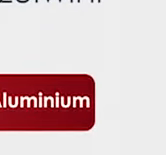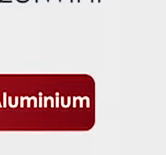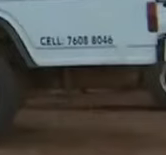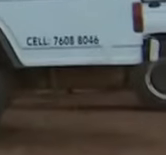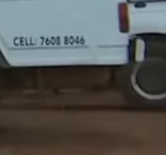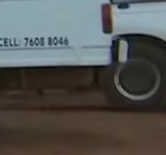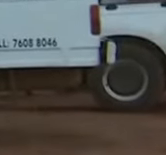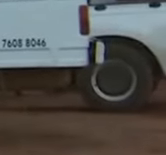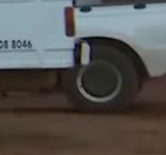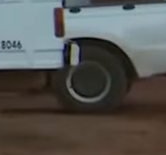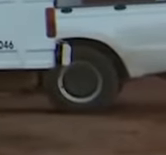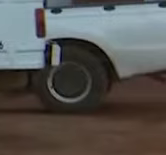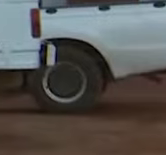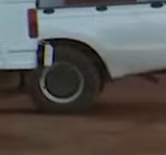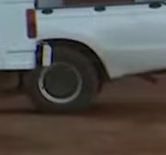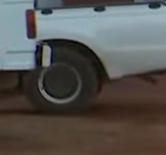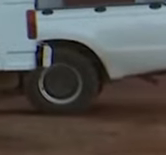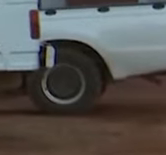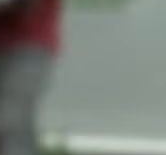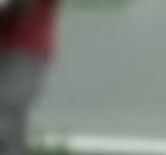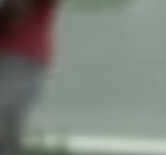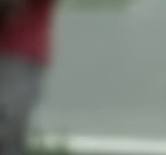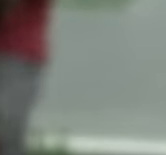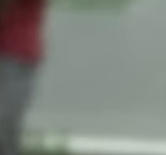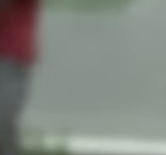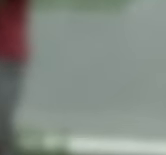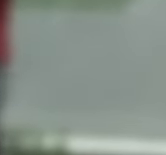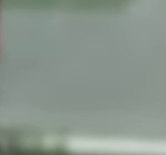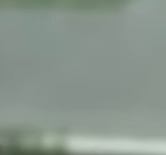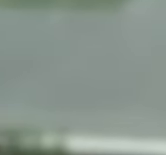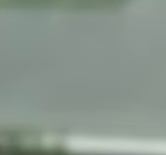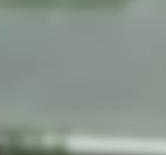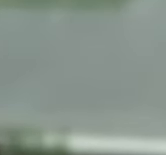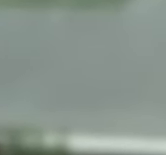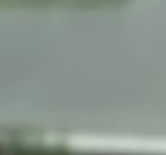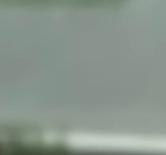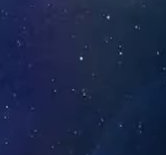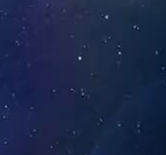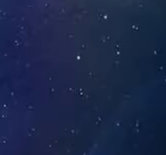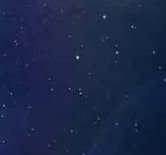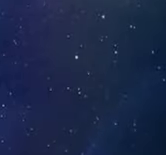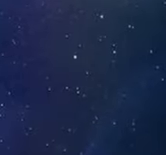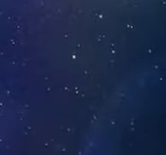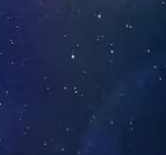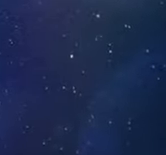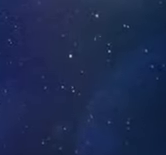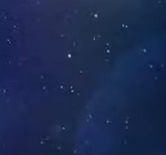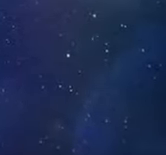241-6328-7 for a call. SMS glass and aluminium. We add value to your property.